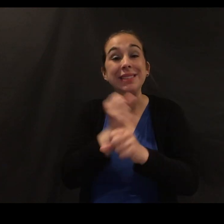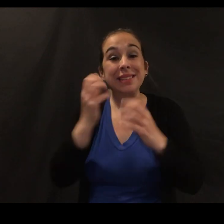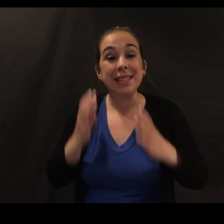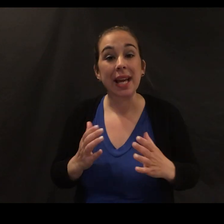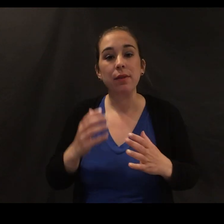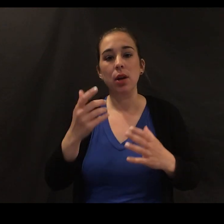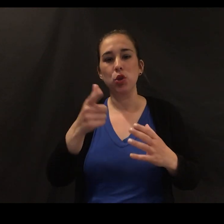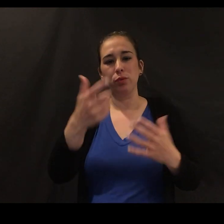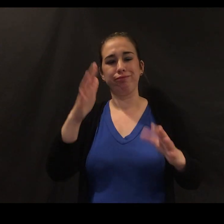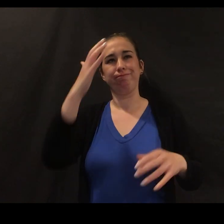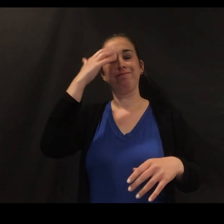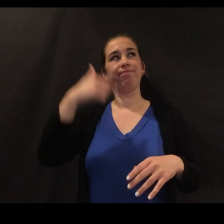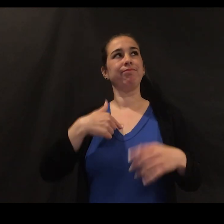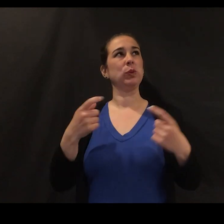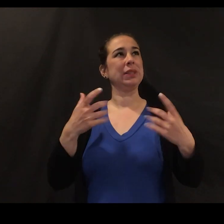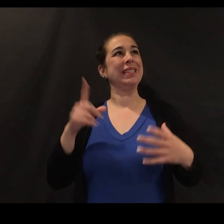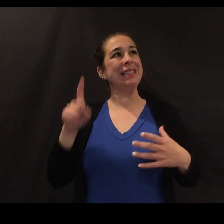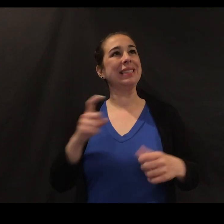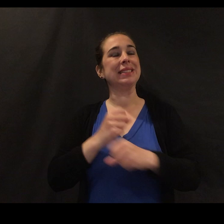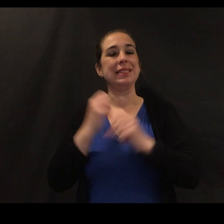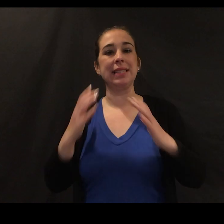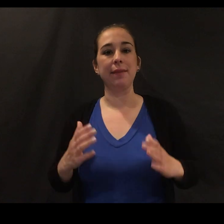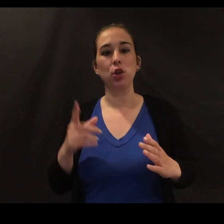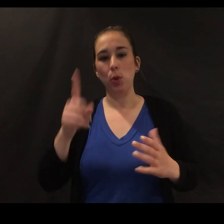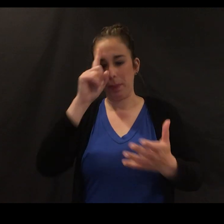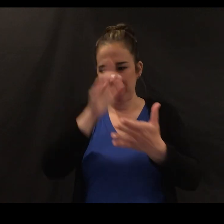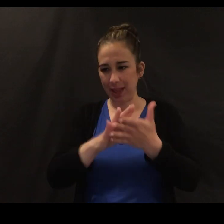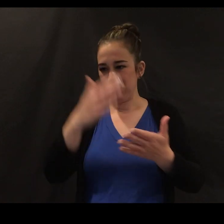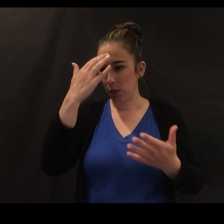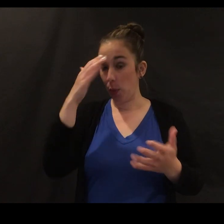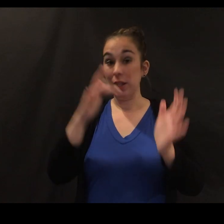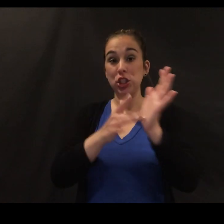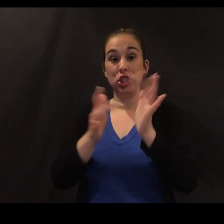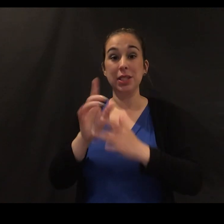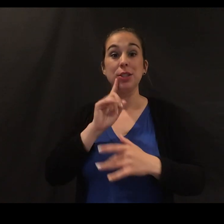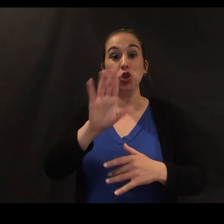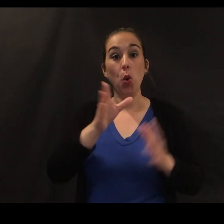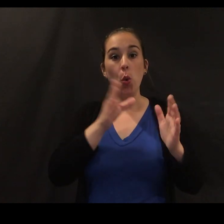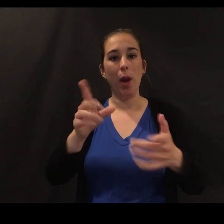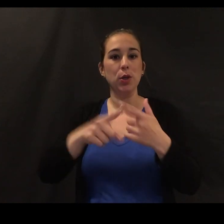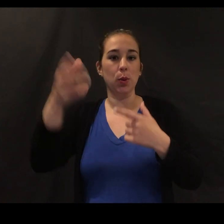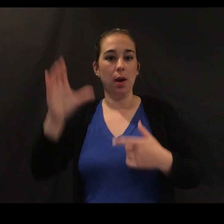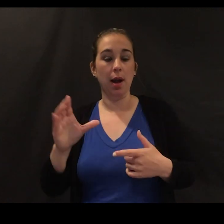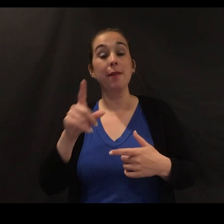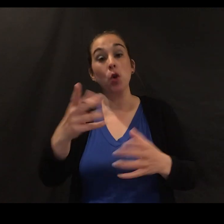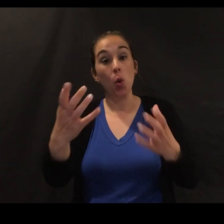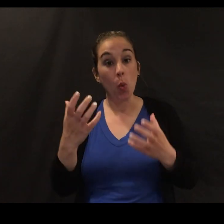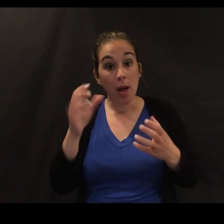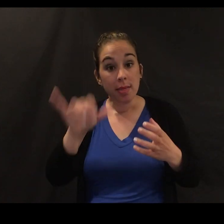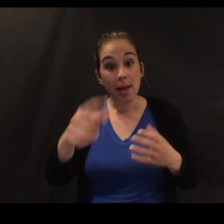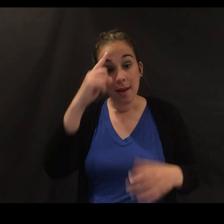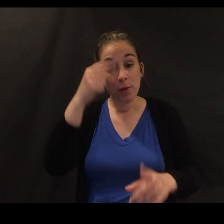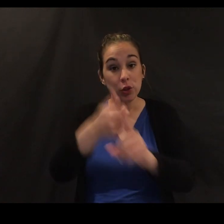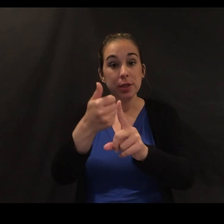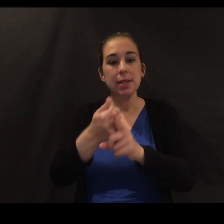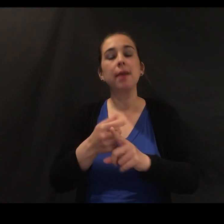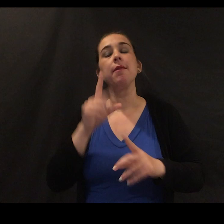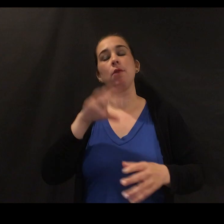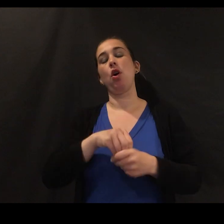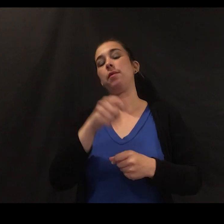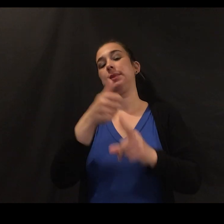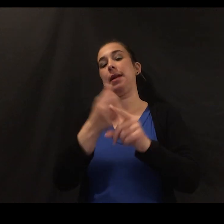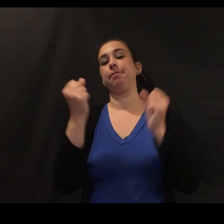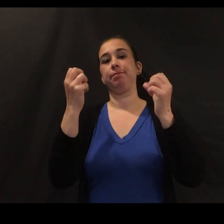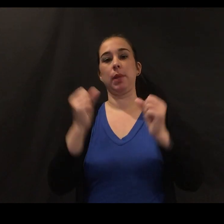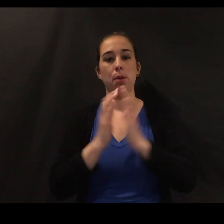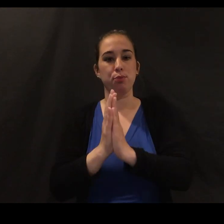you need a Savior, and believing and knowing that Jesus is your way to God. To do that, it involves a prayer. It involves turning your life over to Him. The